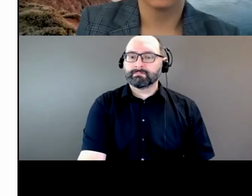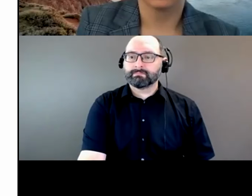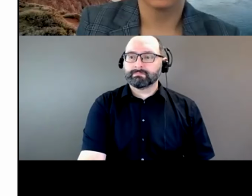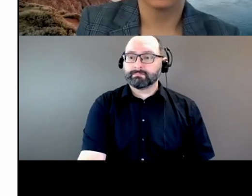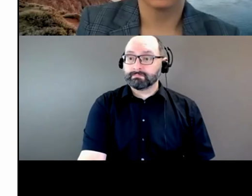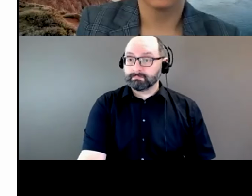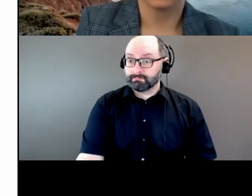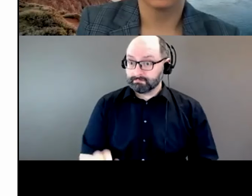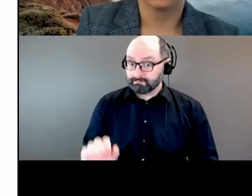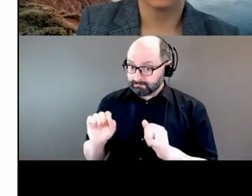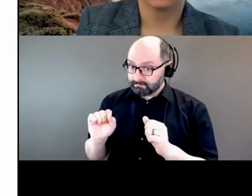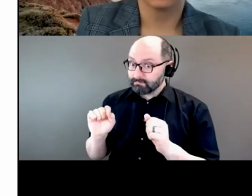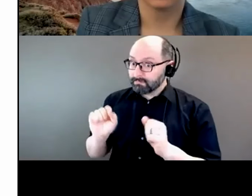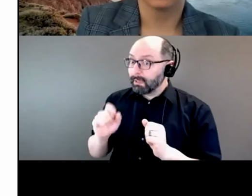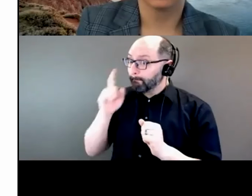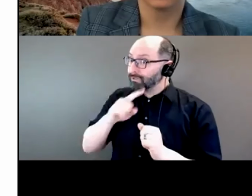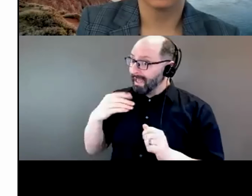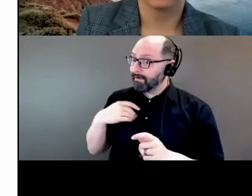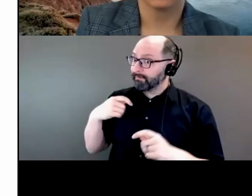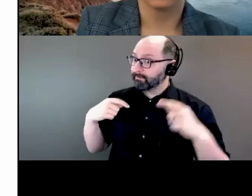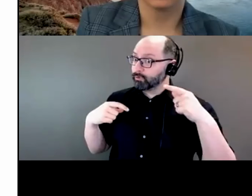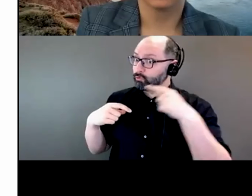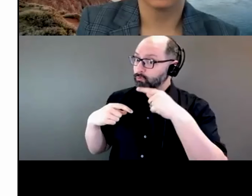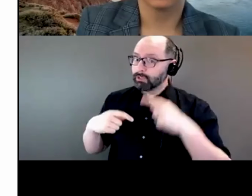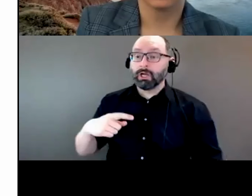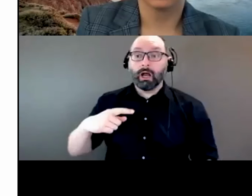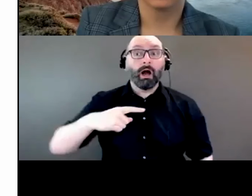Pretend you have a toothbrush in your hand. Okay. Okay, good.